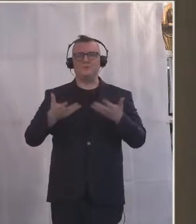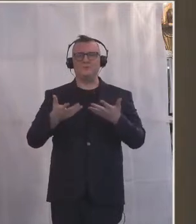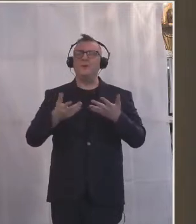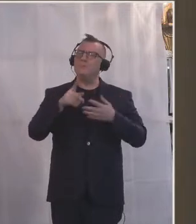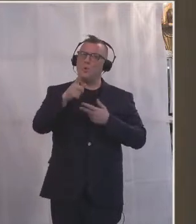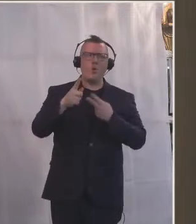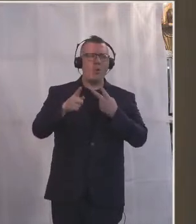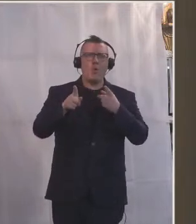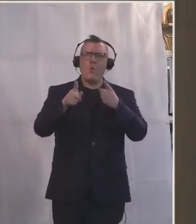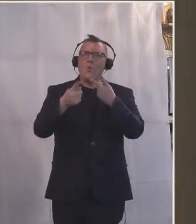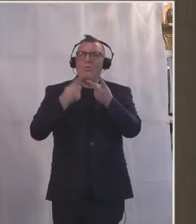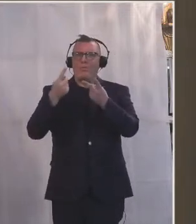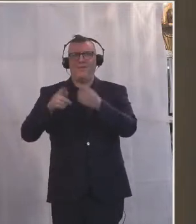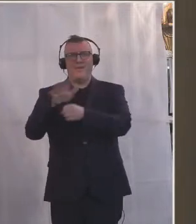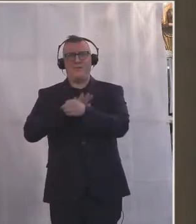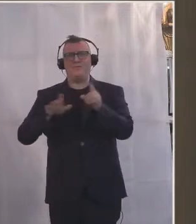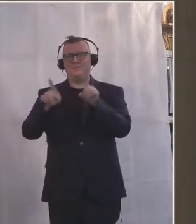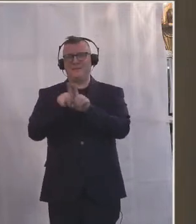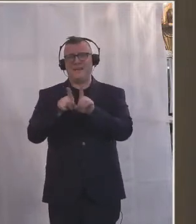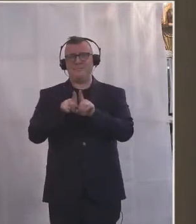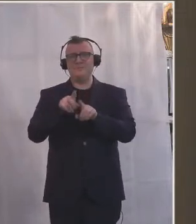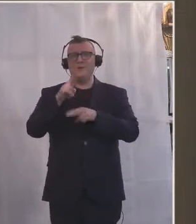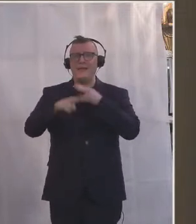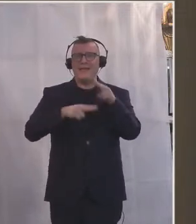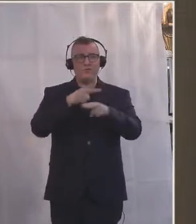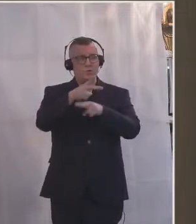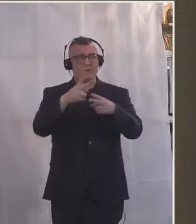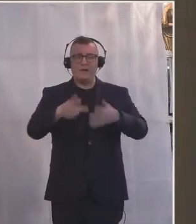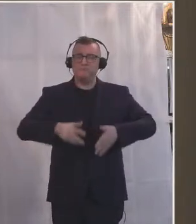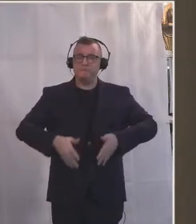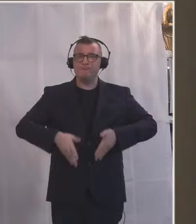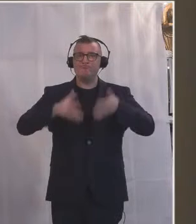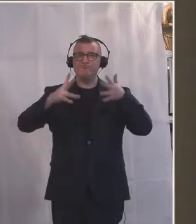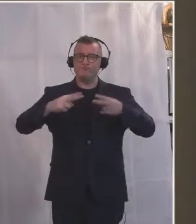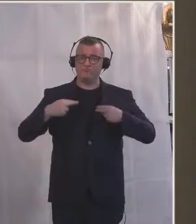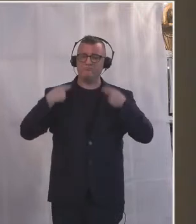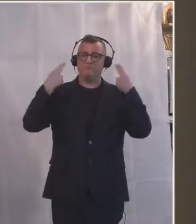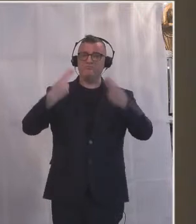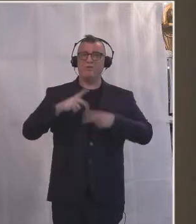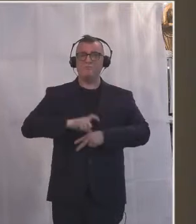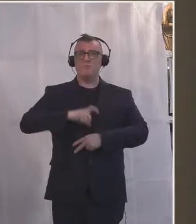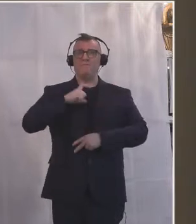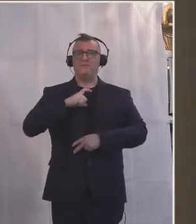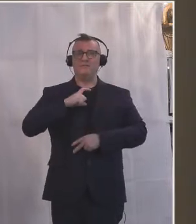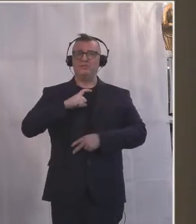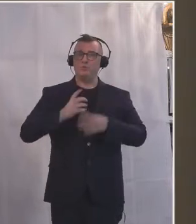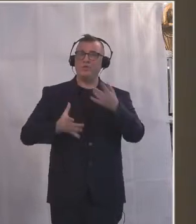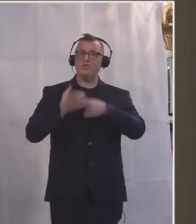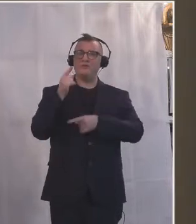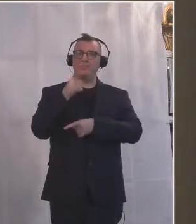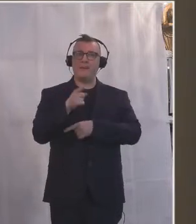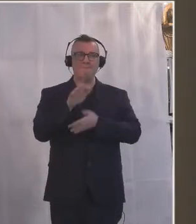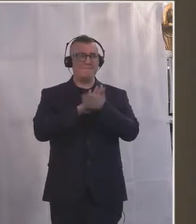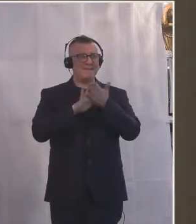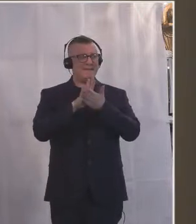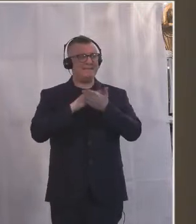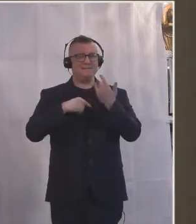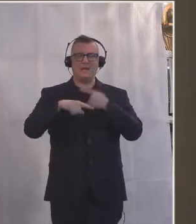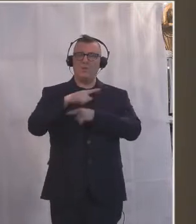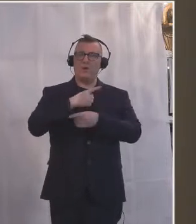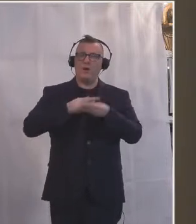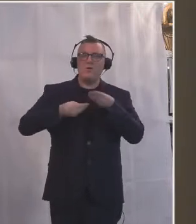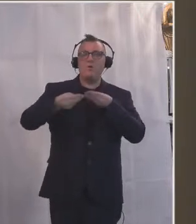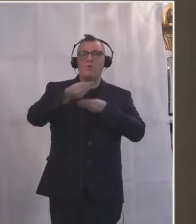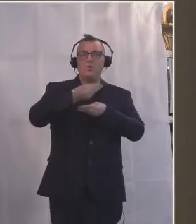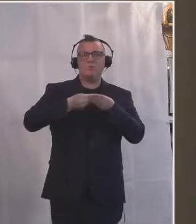you can use your voice, can use your power, can use your confidence to do that, I think we can help our economy